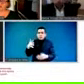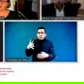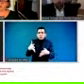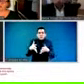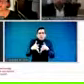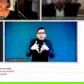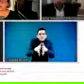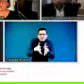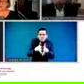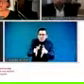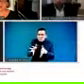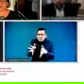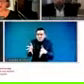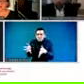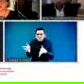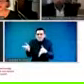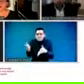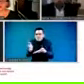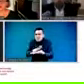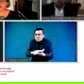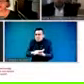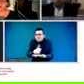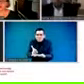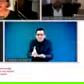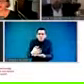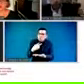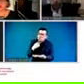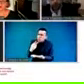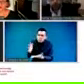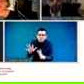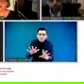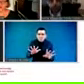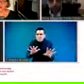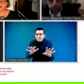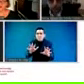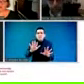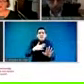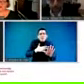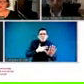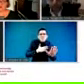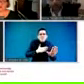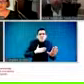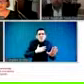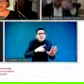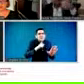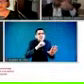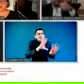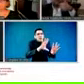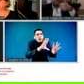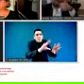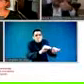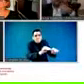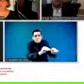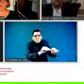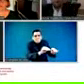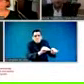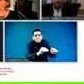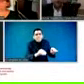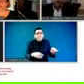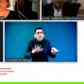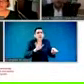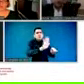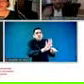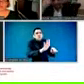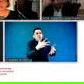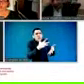off, apparently, Cindy, Kanbar, you were having problems with this. Apparently, it should be solved. Anyway, if it continues to be so, please